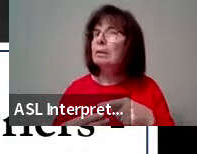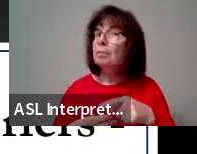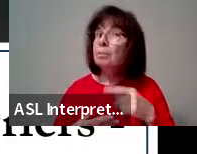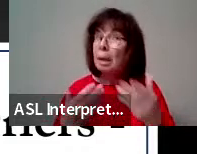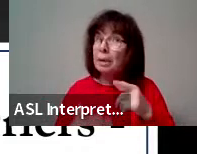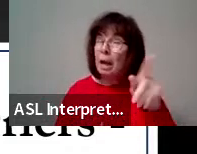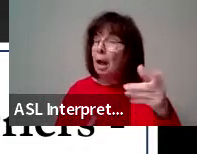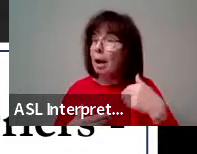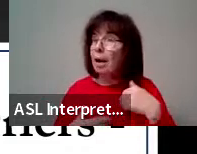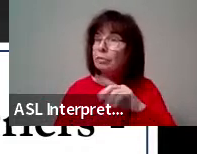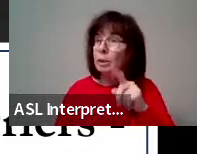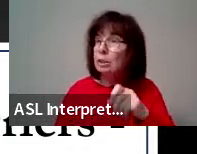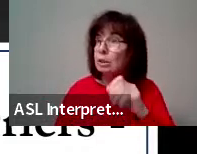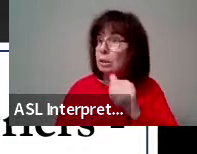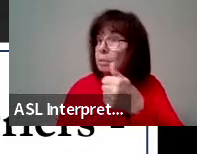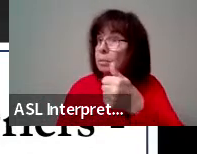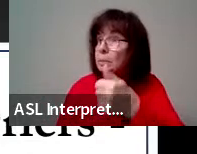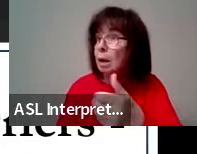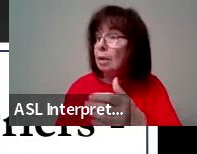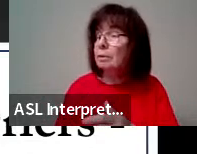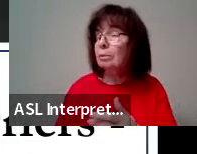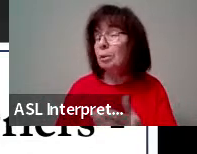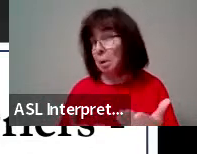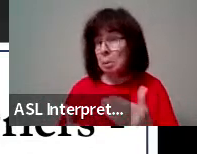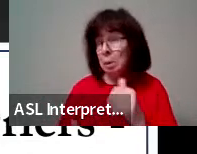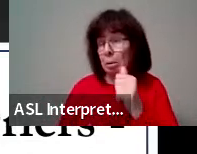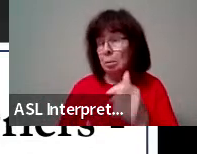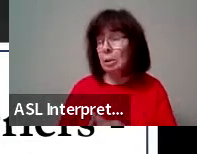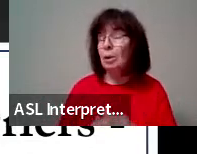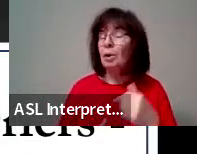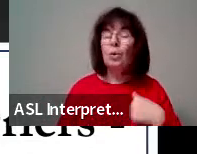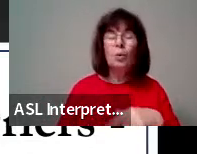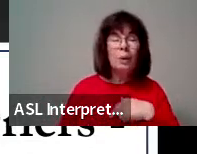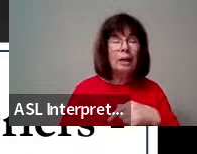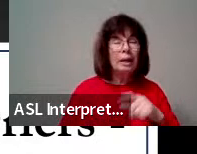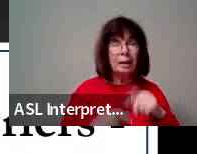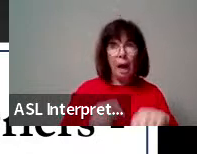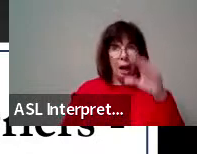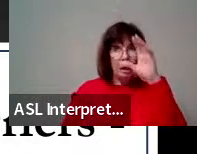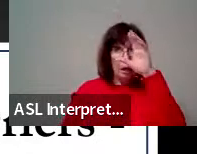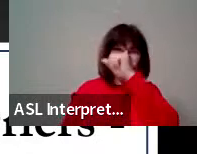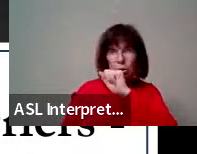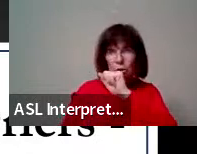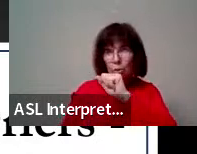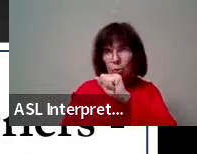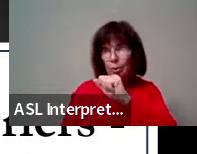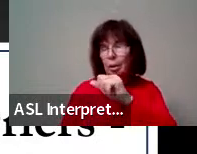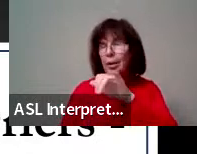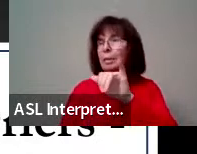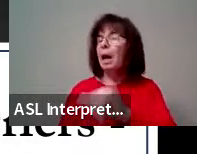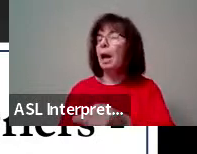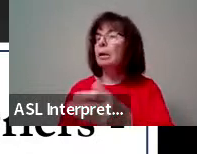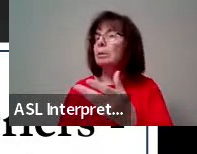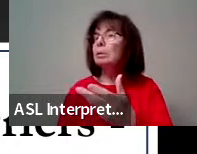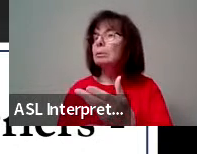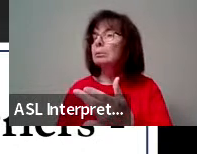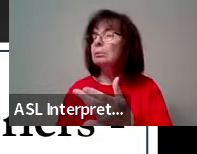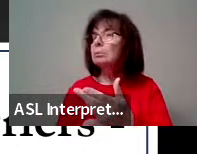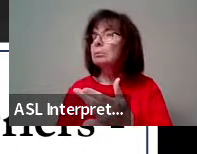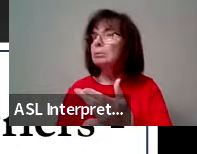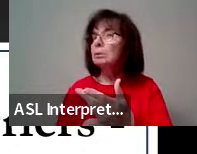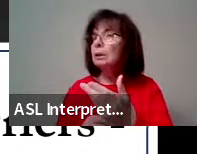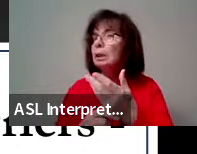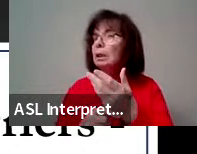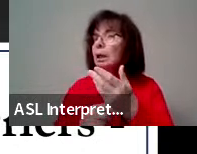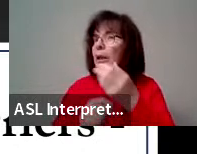or not. We can't assume that information, that there's a level,